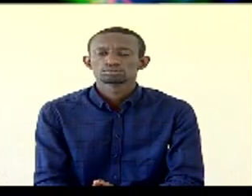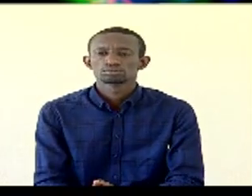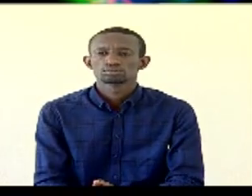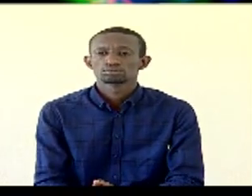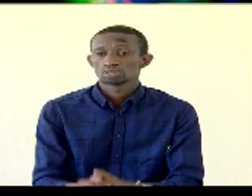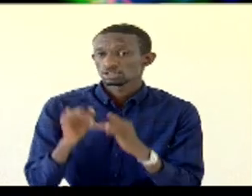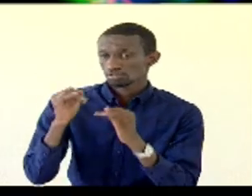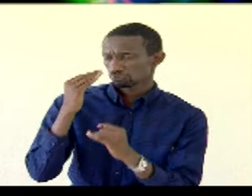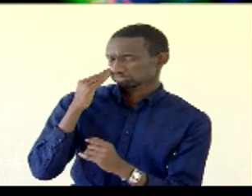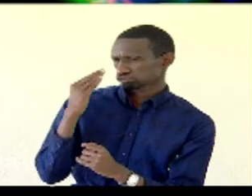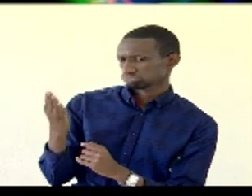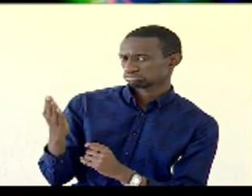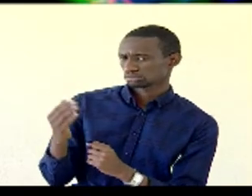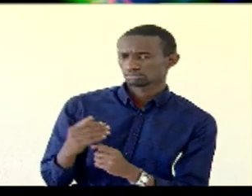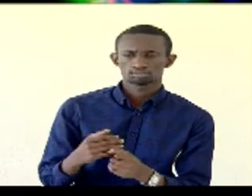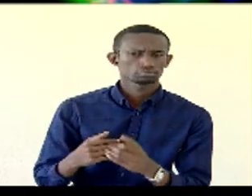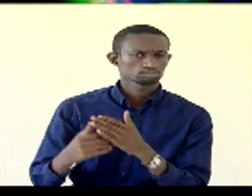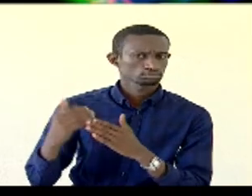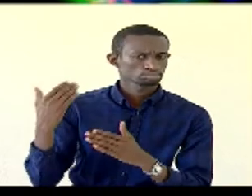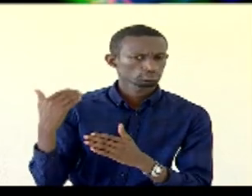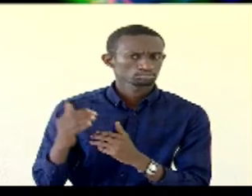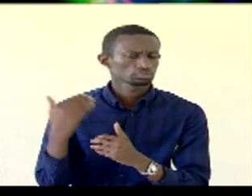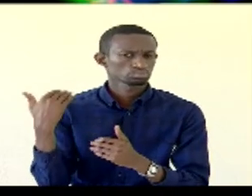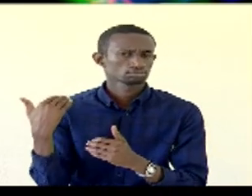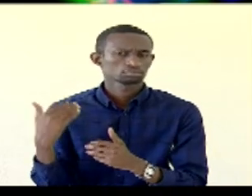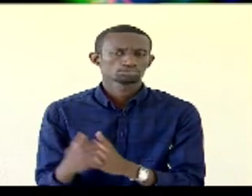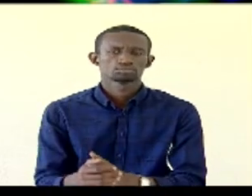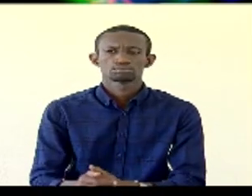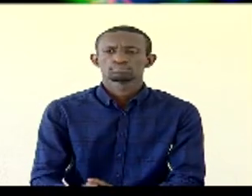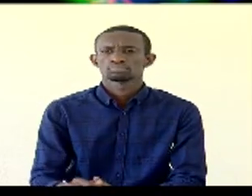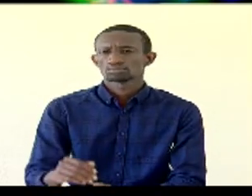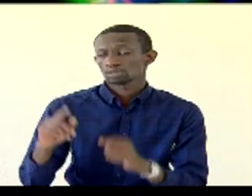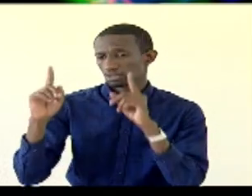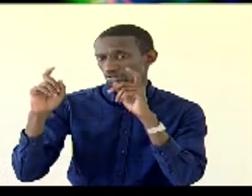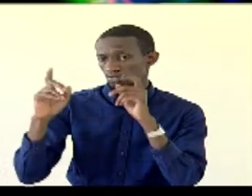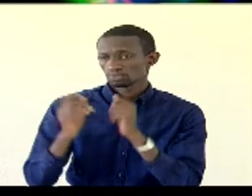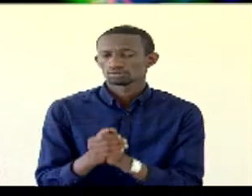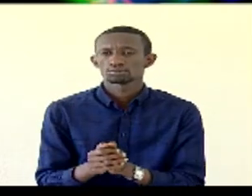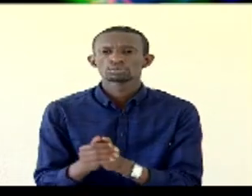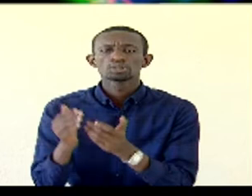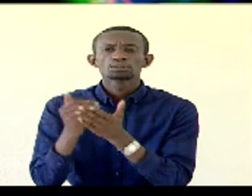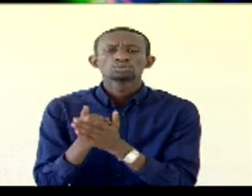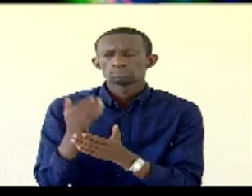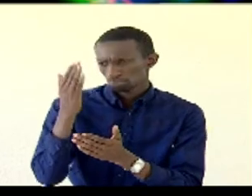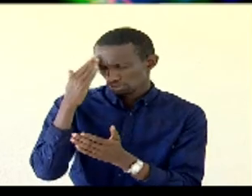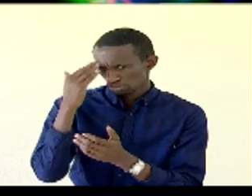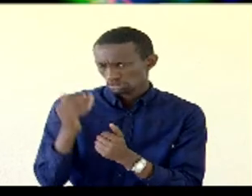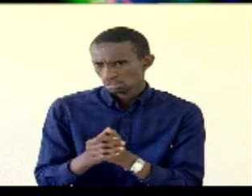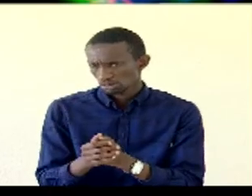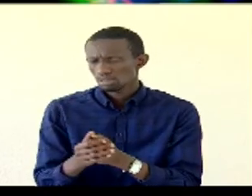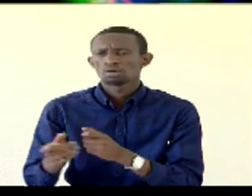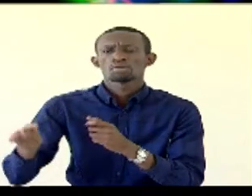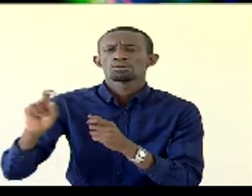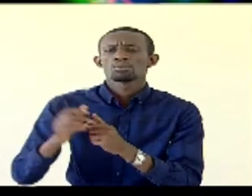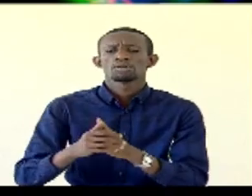So when we look at the background image, it's taking us through components as if I started